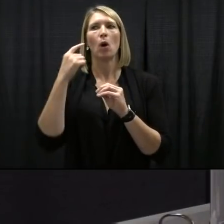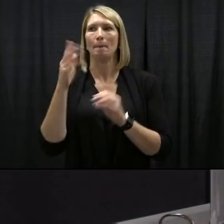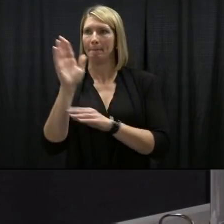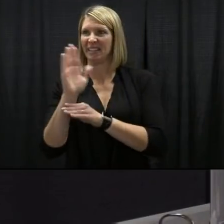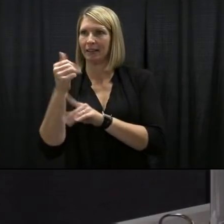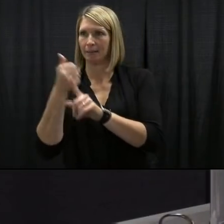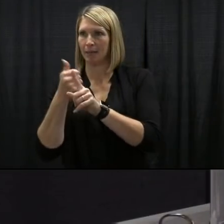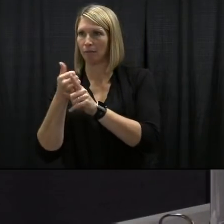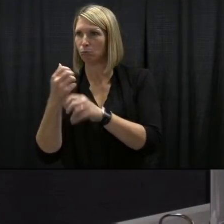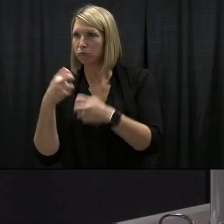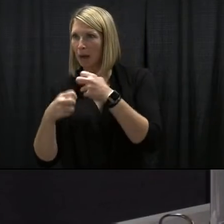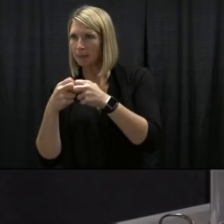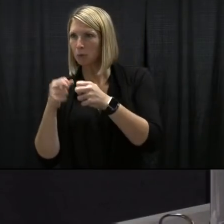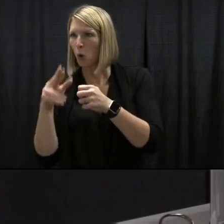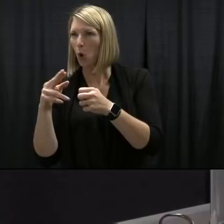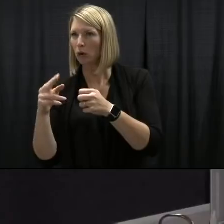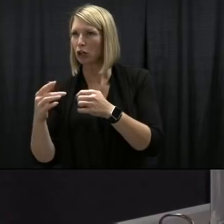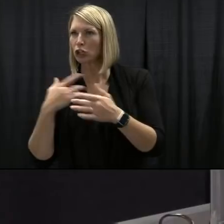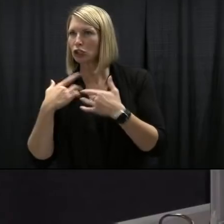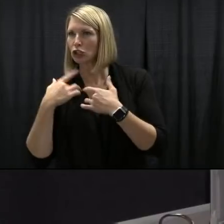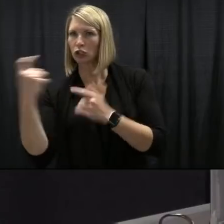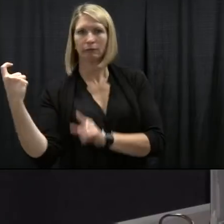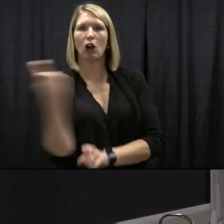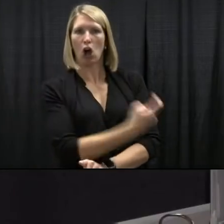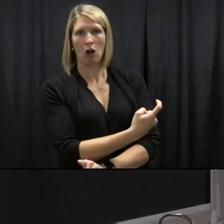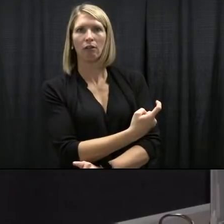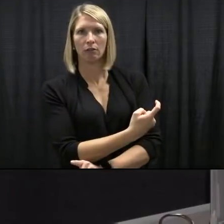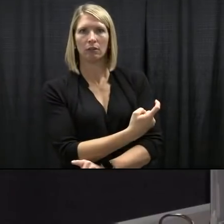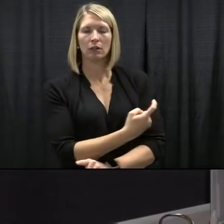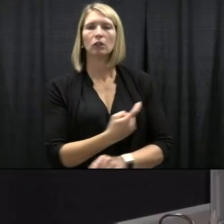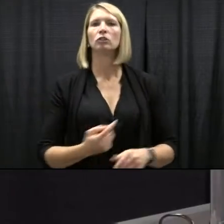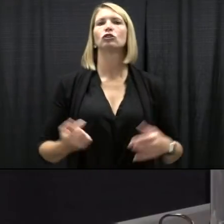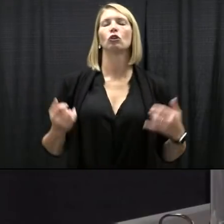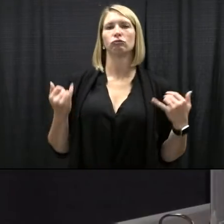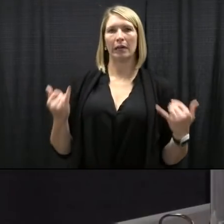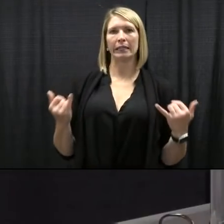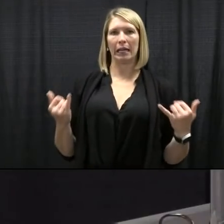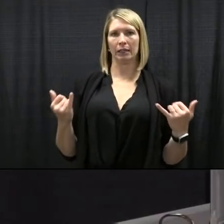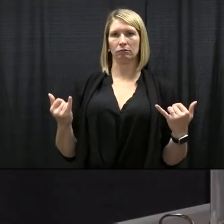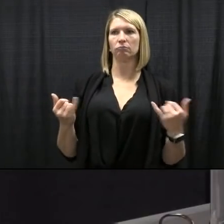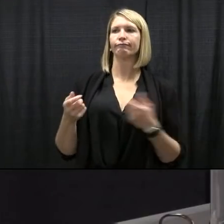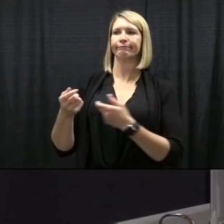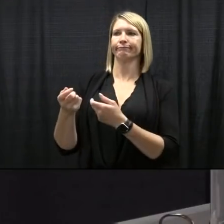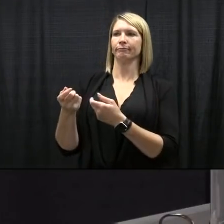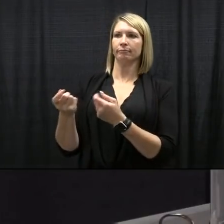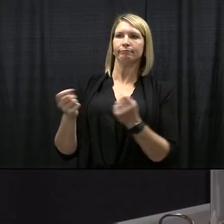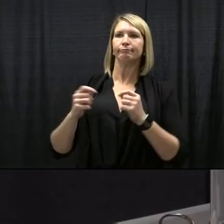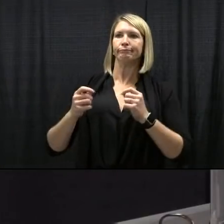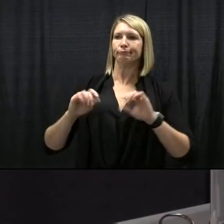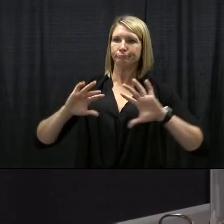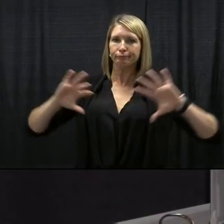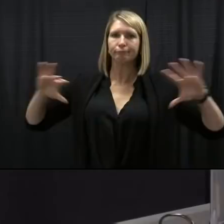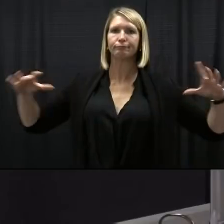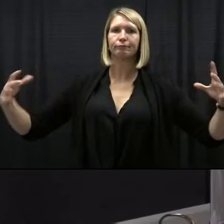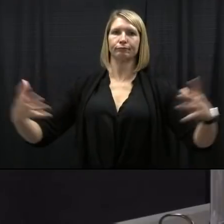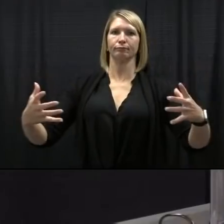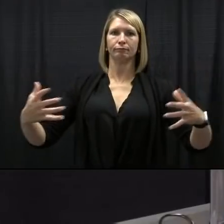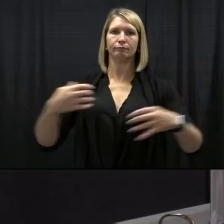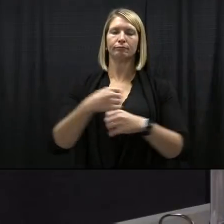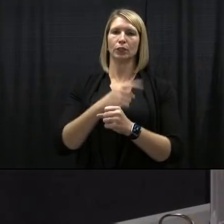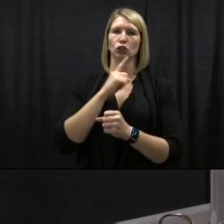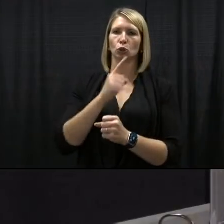for businesses when we launch it next week. So we're finishing consultation. We're engaging in consultations this week on that as well. Thank